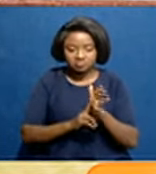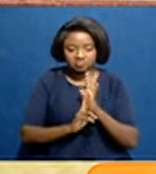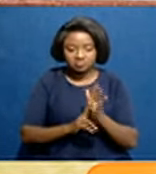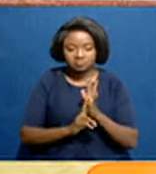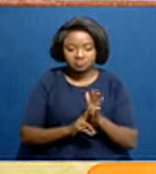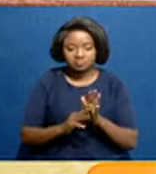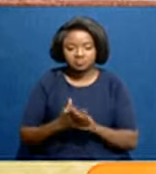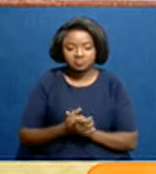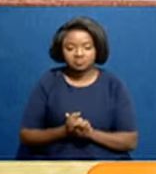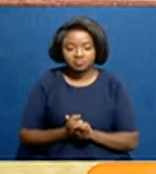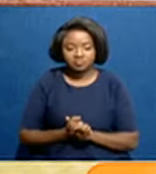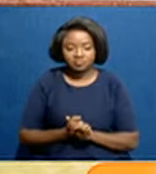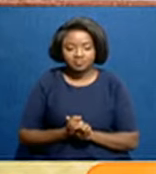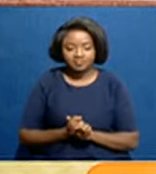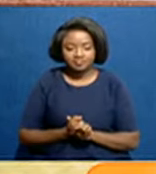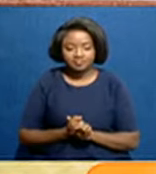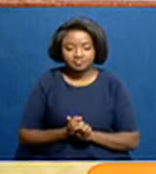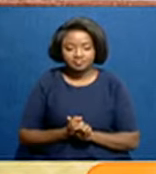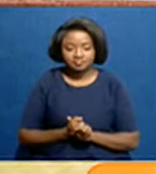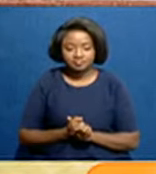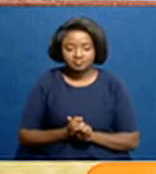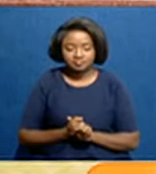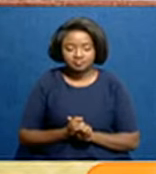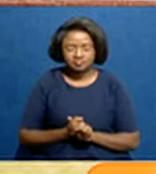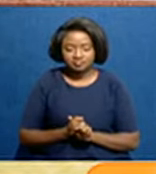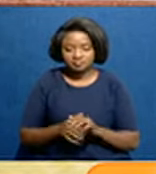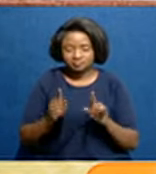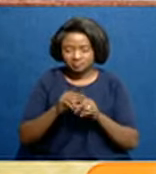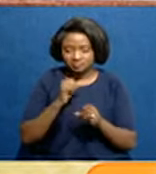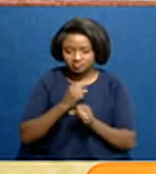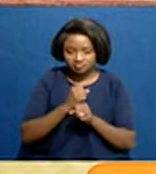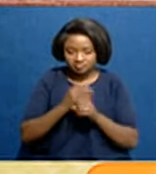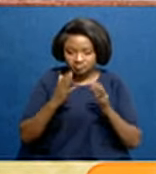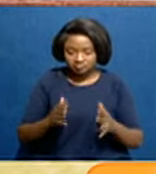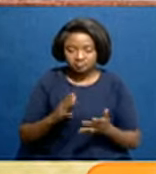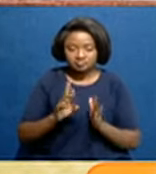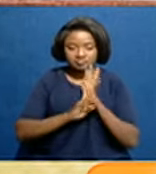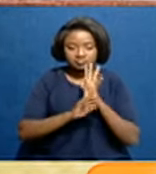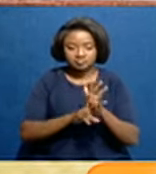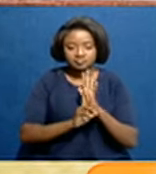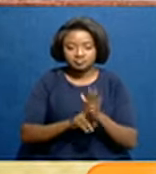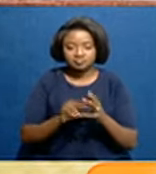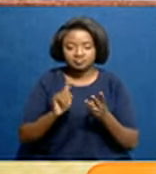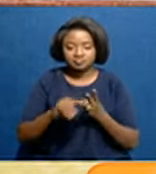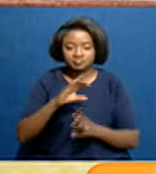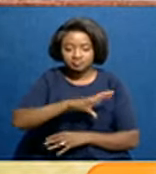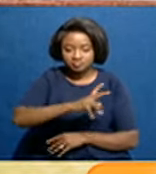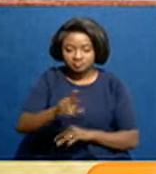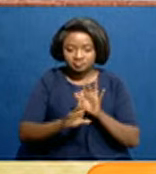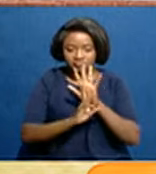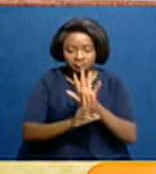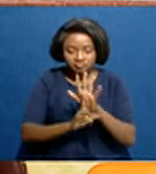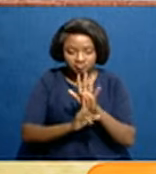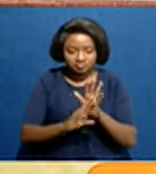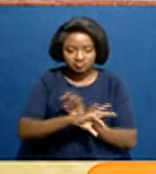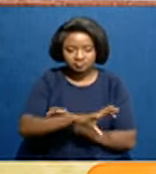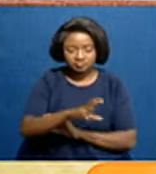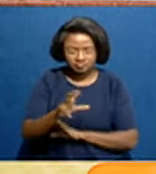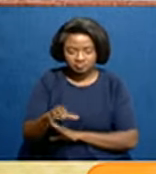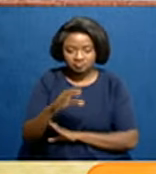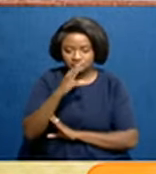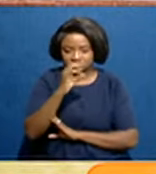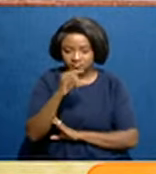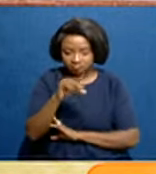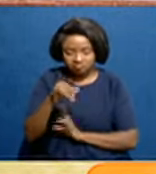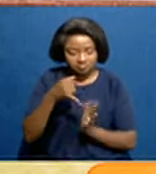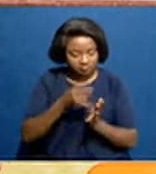the board. The employers' representation, which is the FKE, sits in the board. The county's representation, which is the COG, sits on the